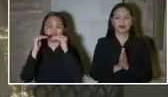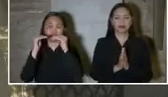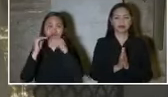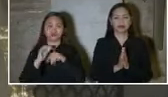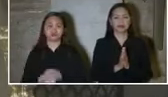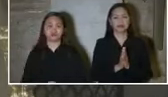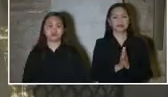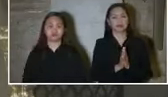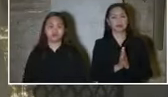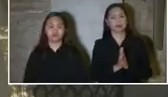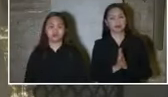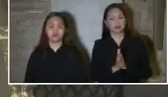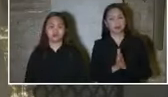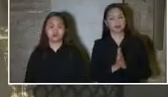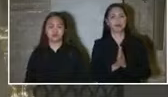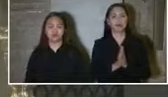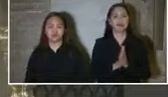kaitaasan.